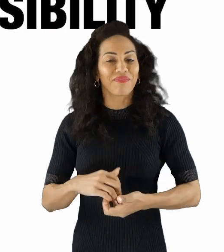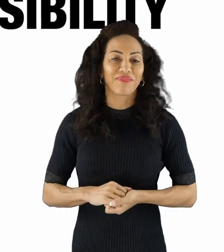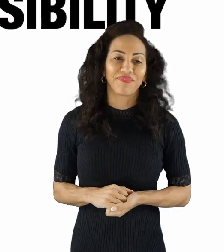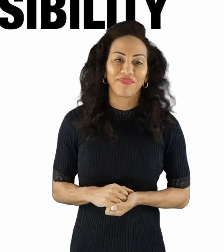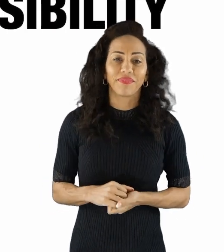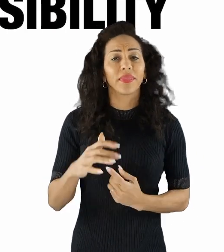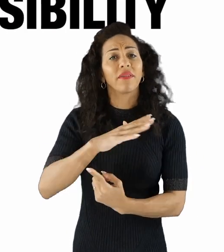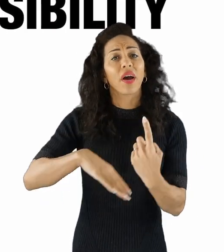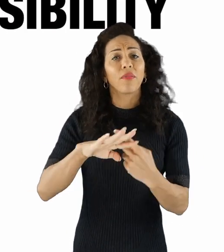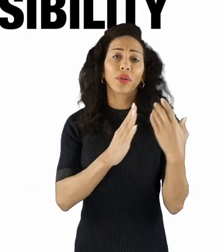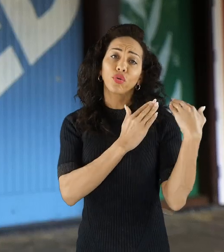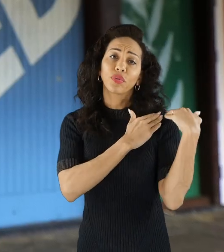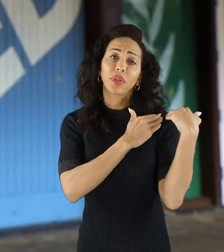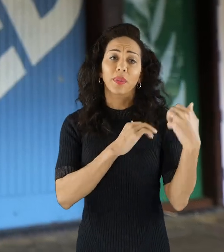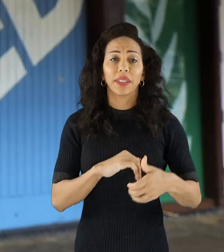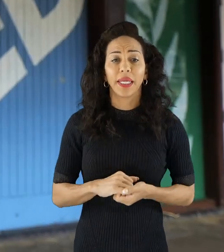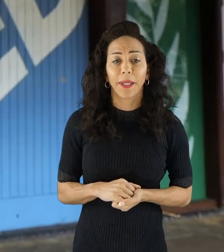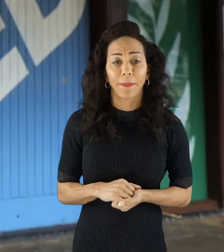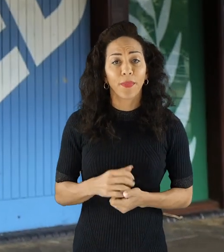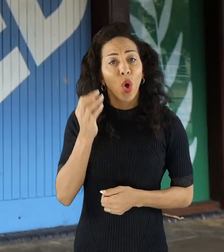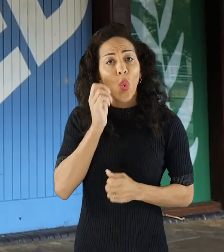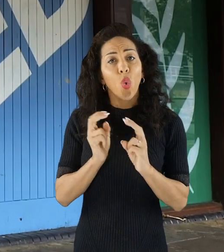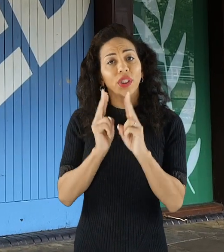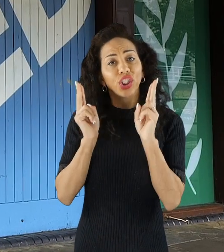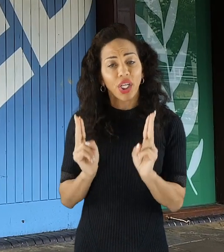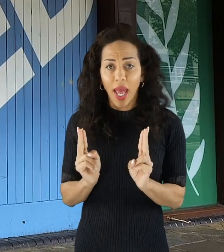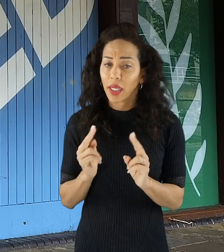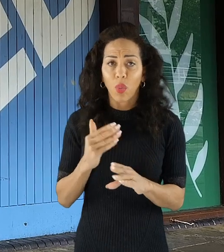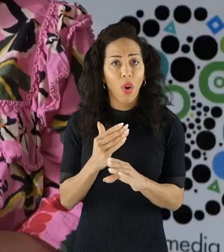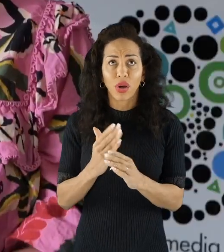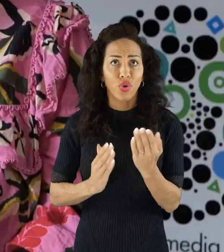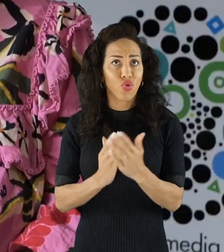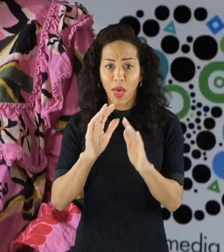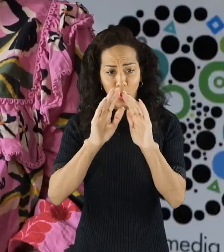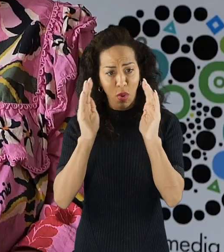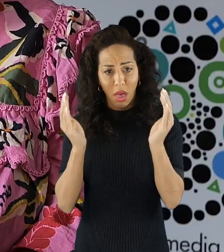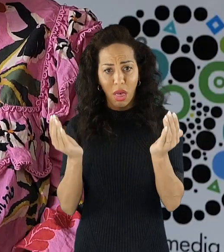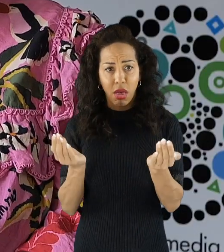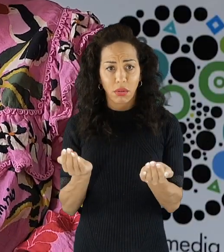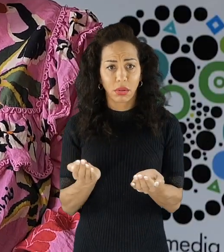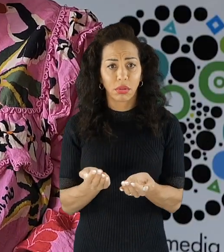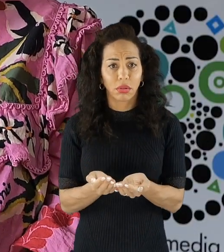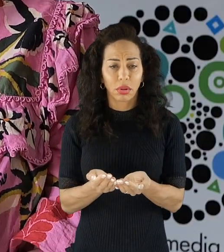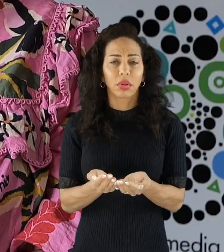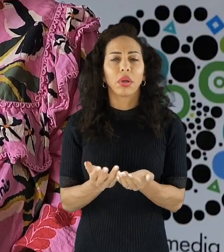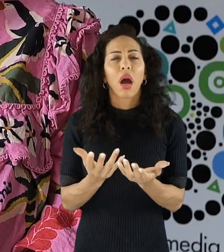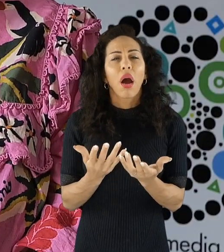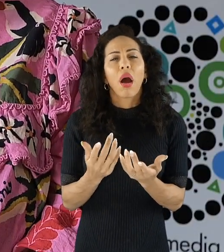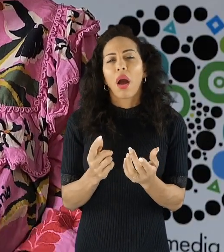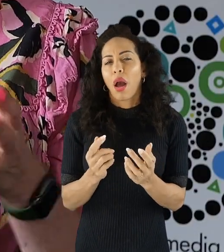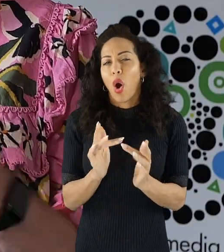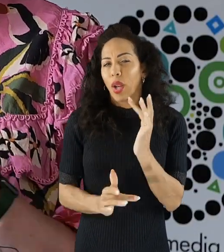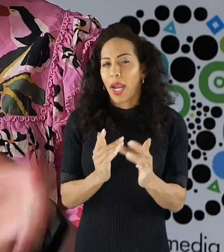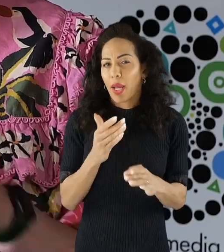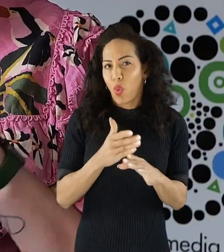Environmental responsibility. Watershed works all across the world. We've developed new formats for online